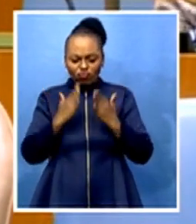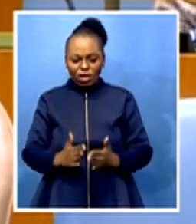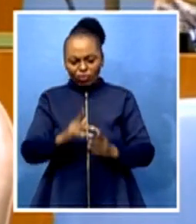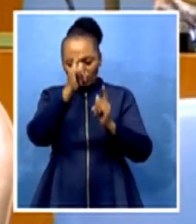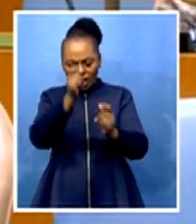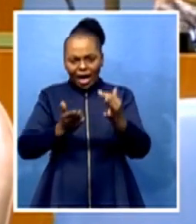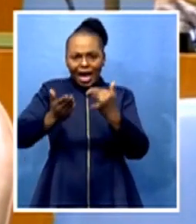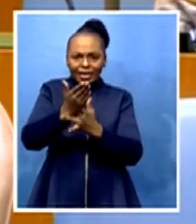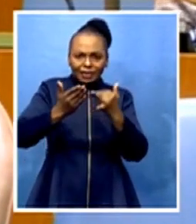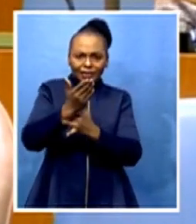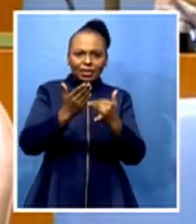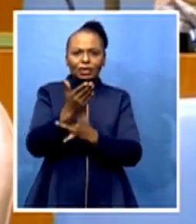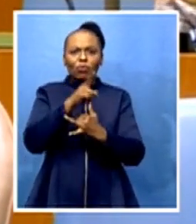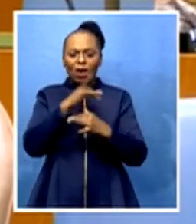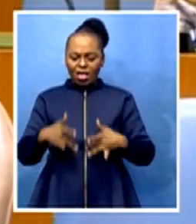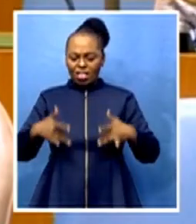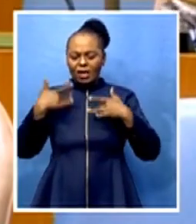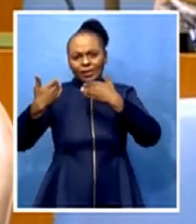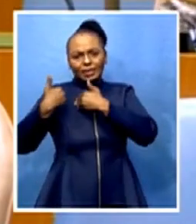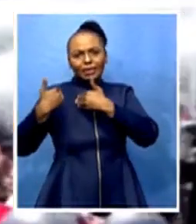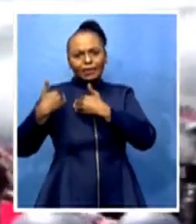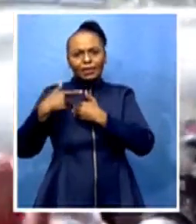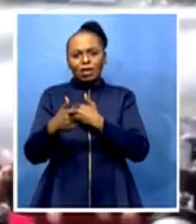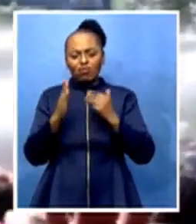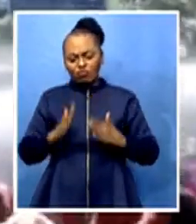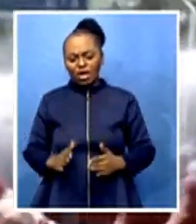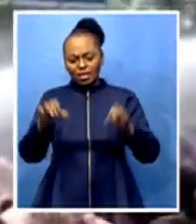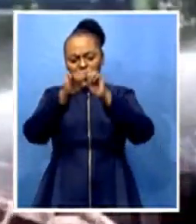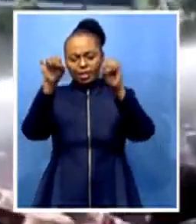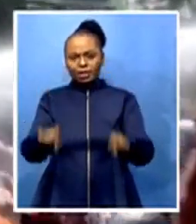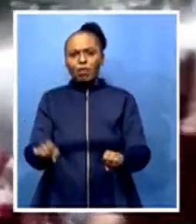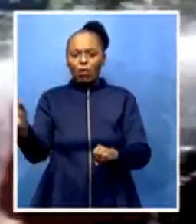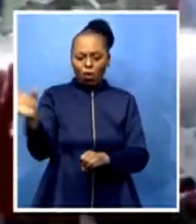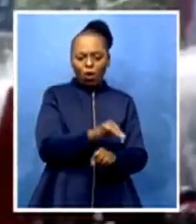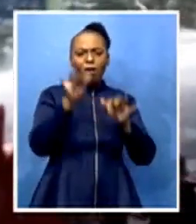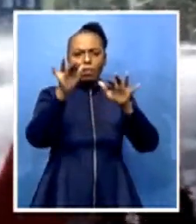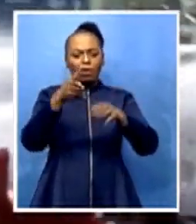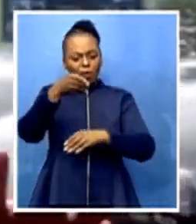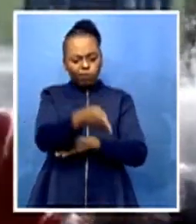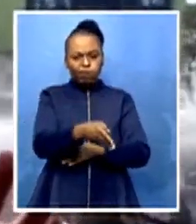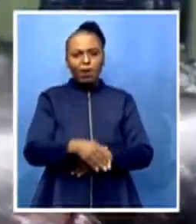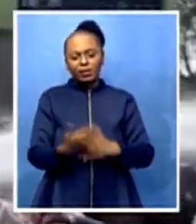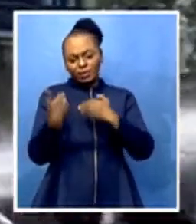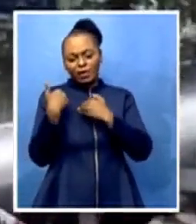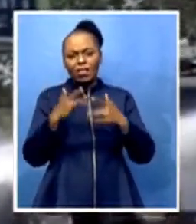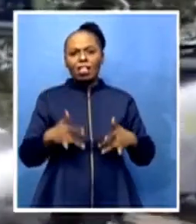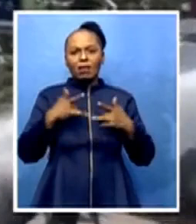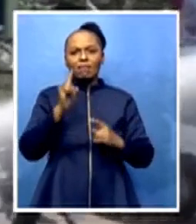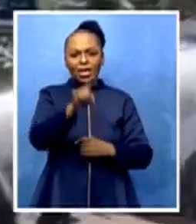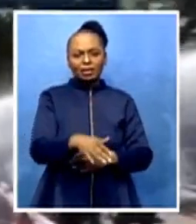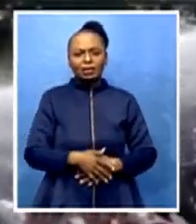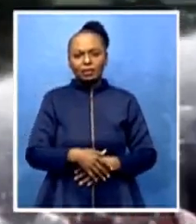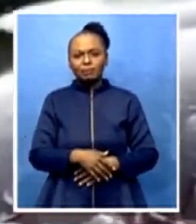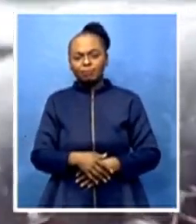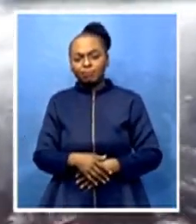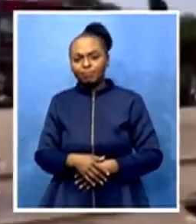humanitarian assistance reaches all the people in need. Regional powerhouse China said it was engaging parties to